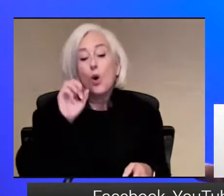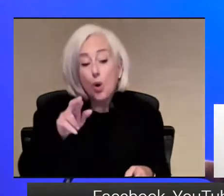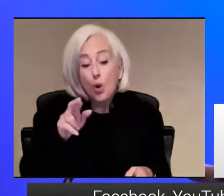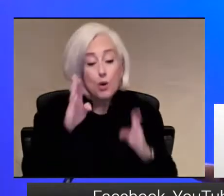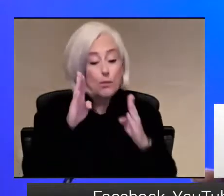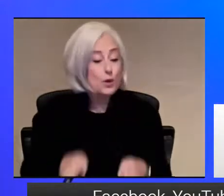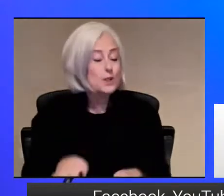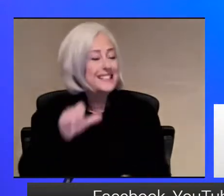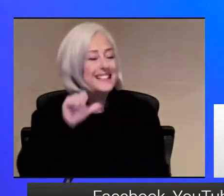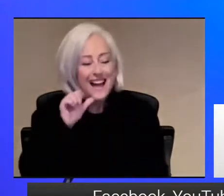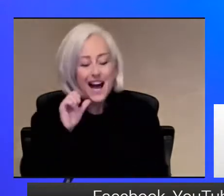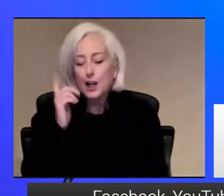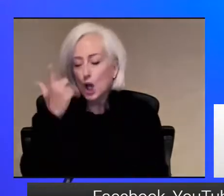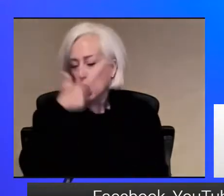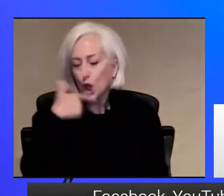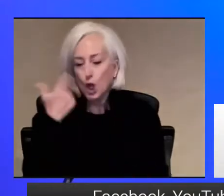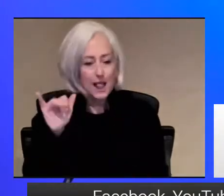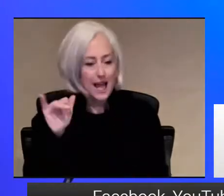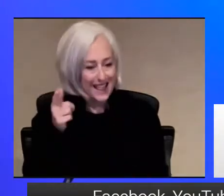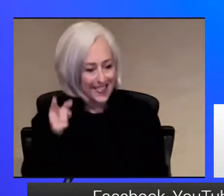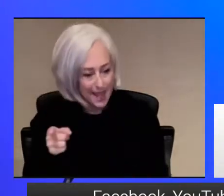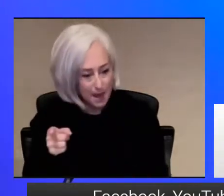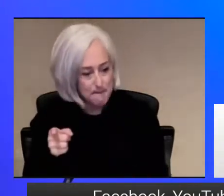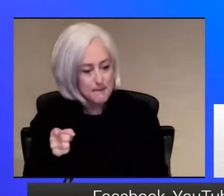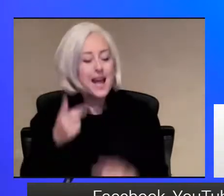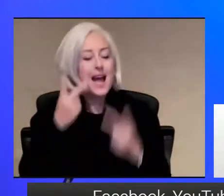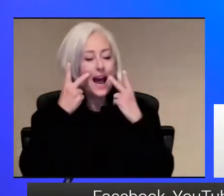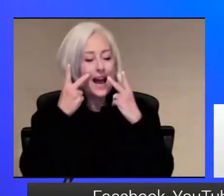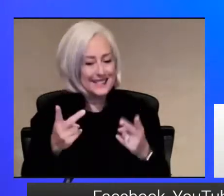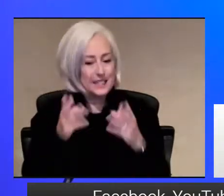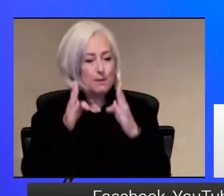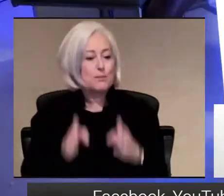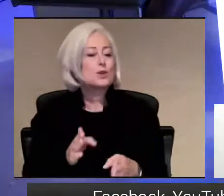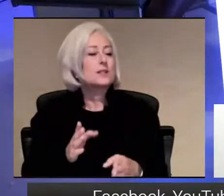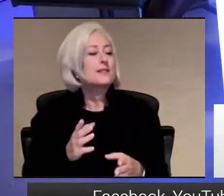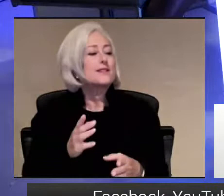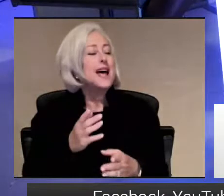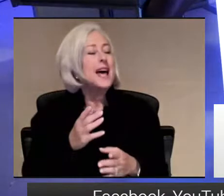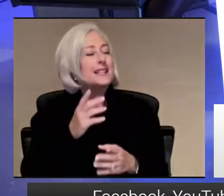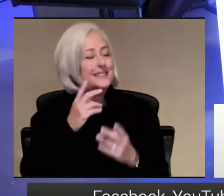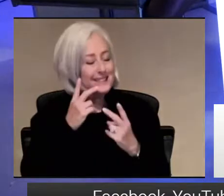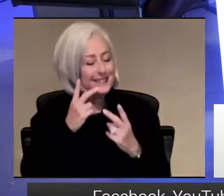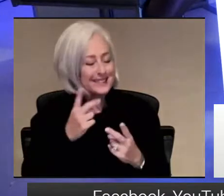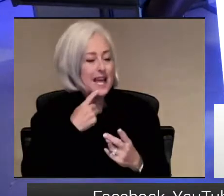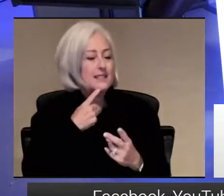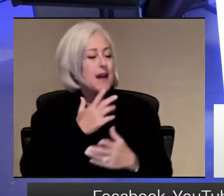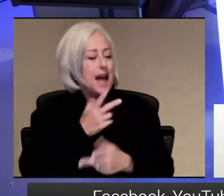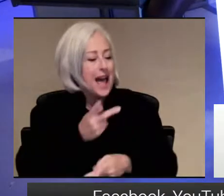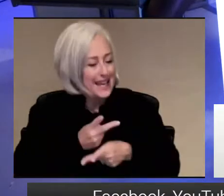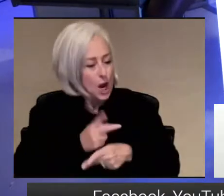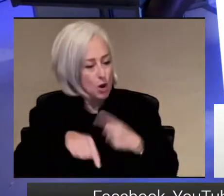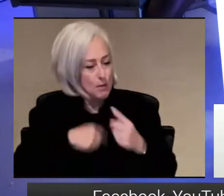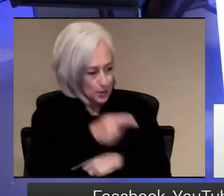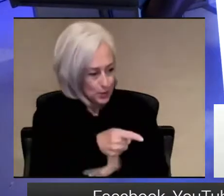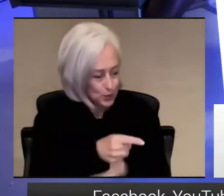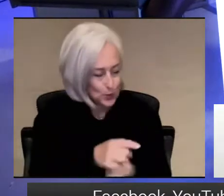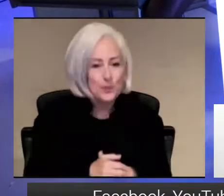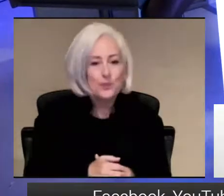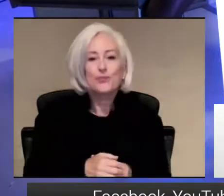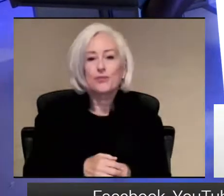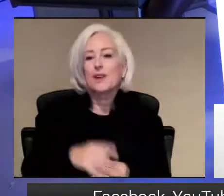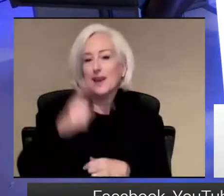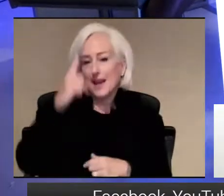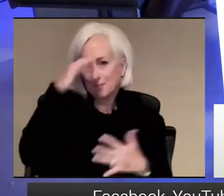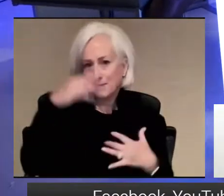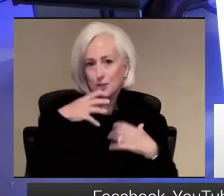cares about me, Yes. right? Yes. And so that's the goal of creating It birth is a equity. big deal, and the mental health issues that have. I take it you guys get into